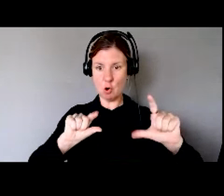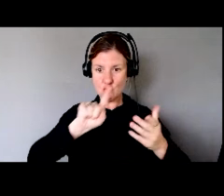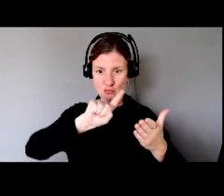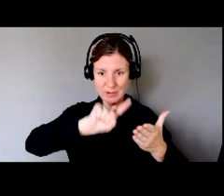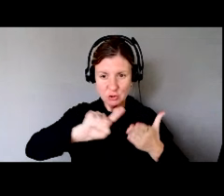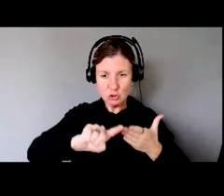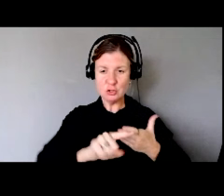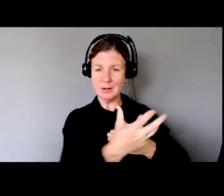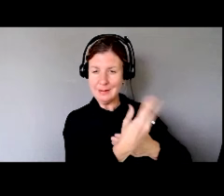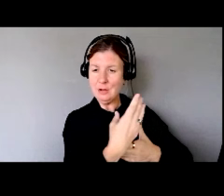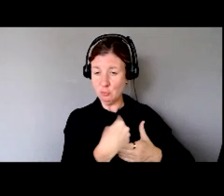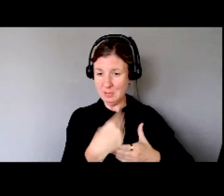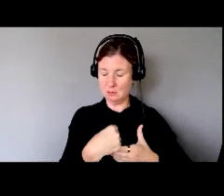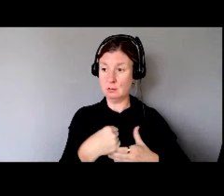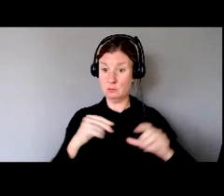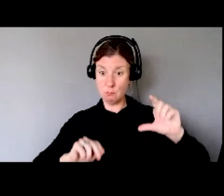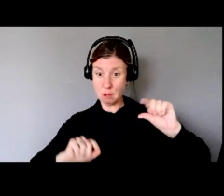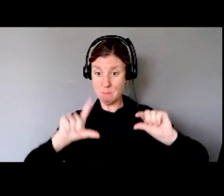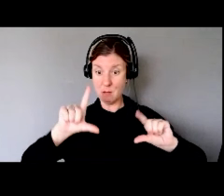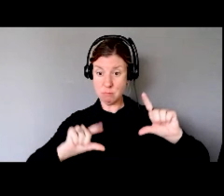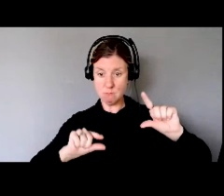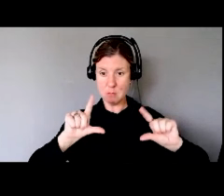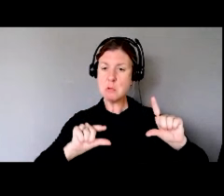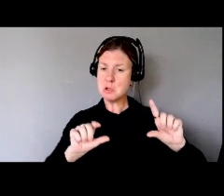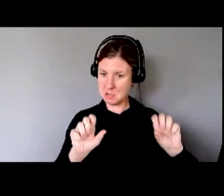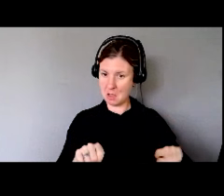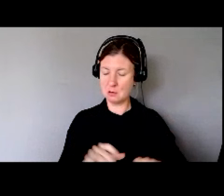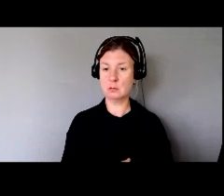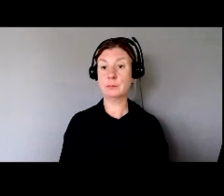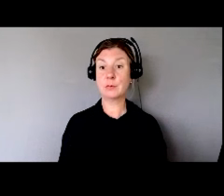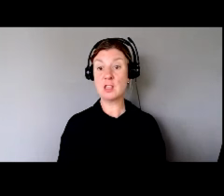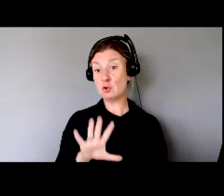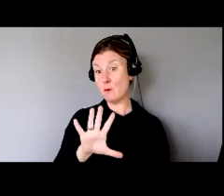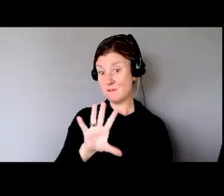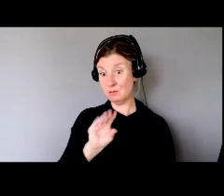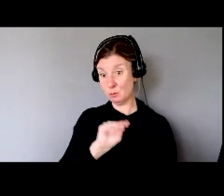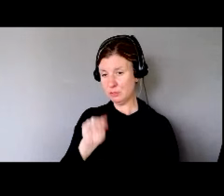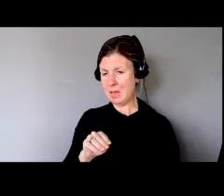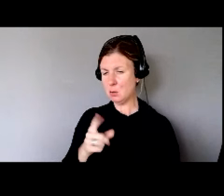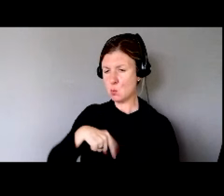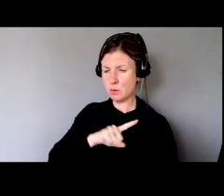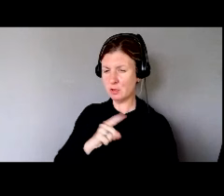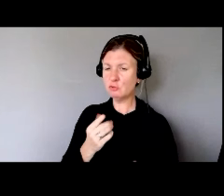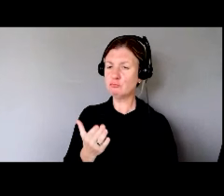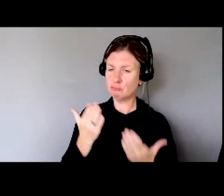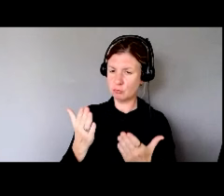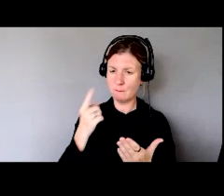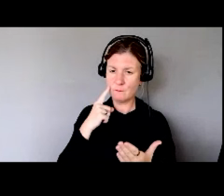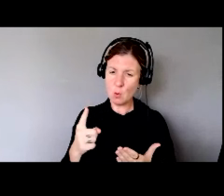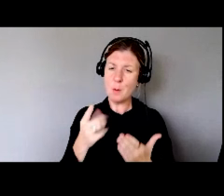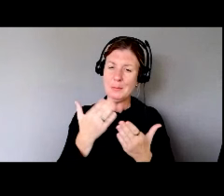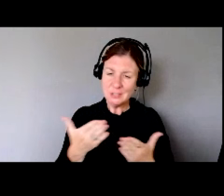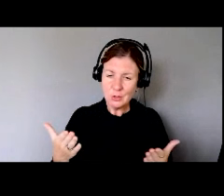As a starting point, we recommend 50% allocated for materials and fabrication,